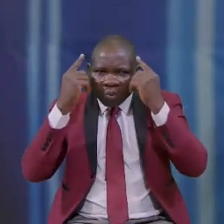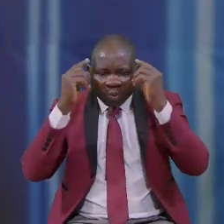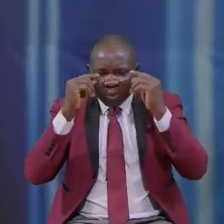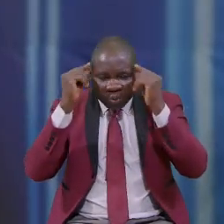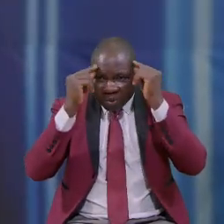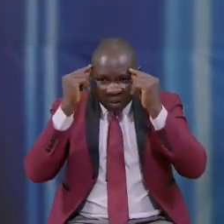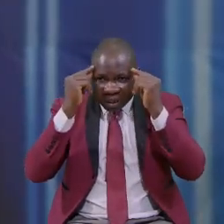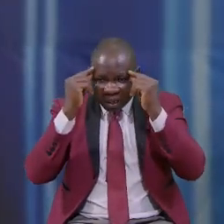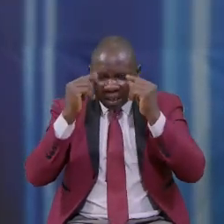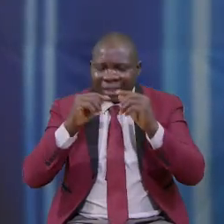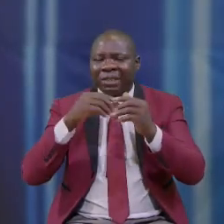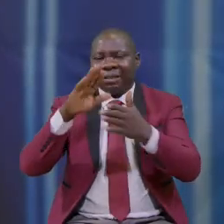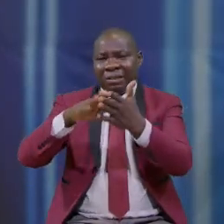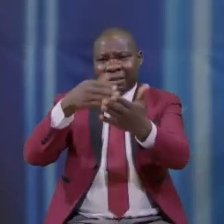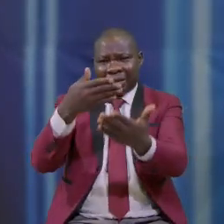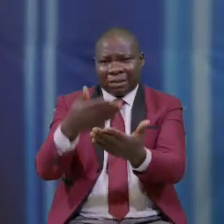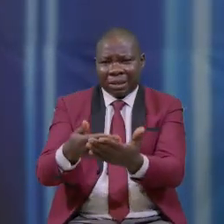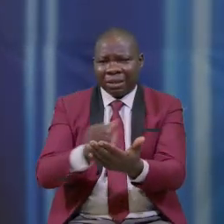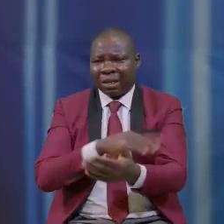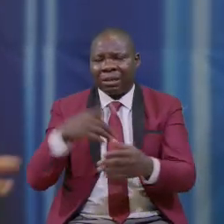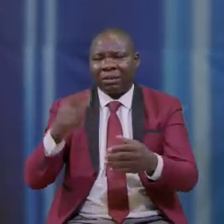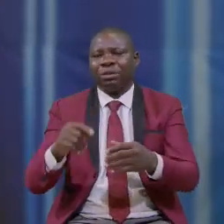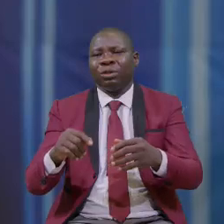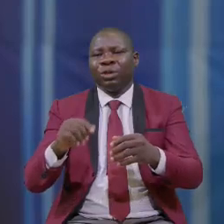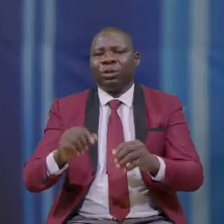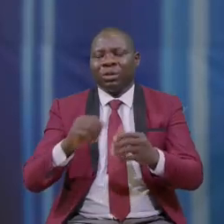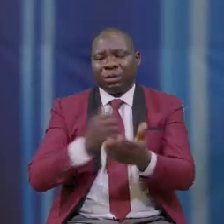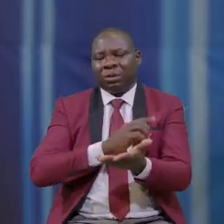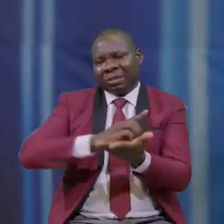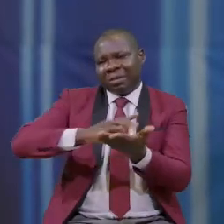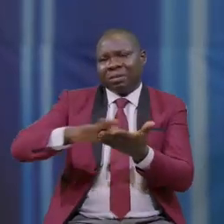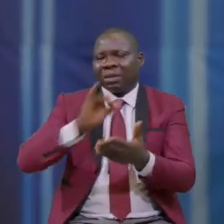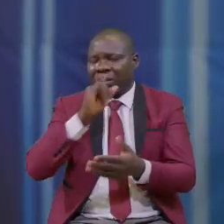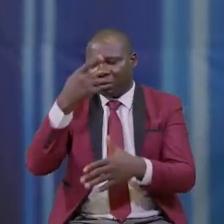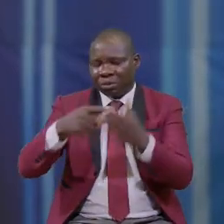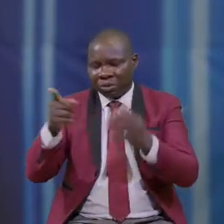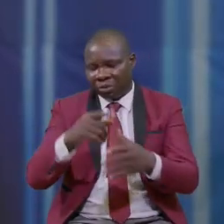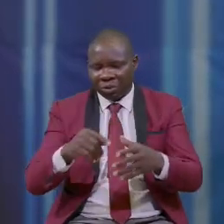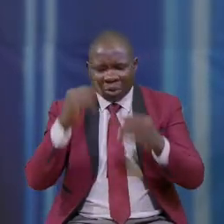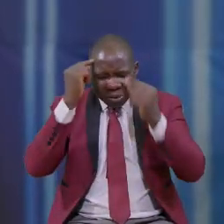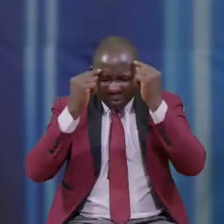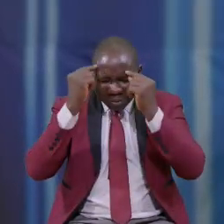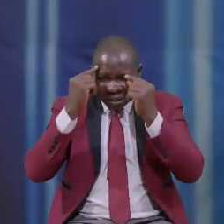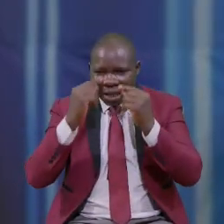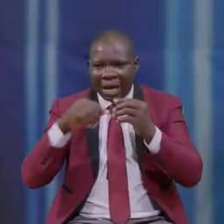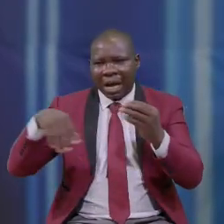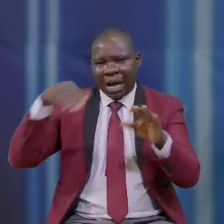the supernatural, are things we wonder at. This swelling before, it's